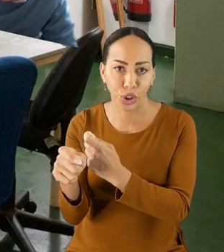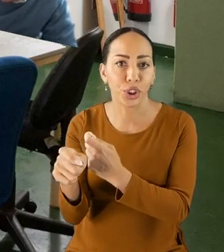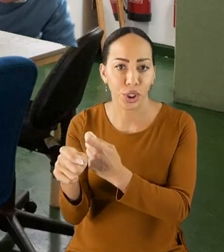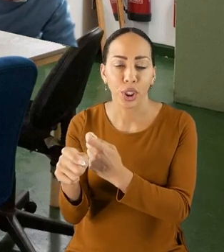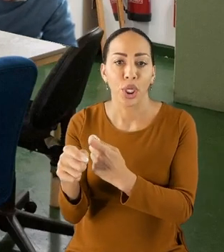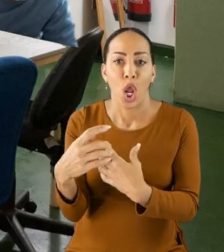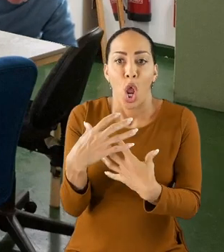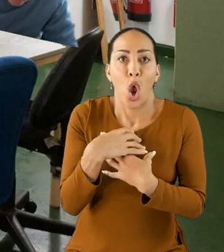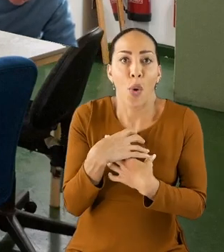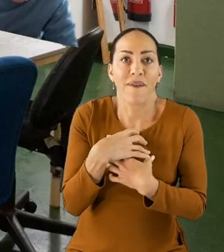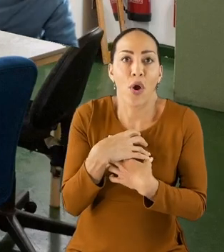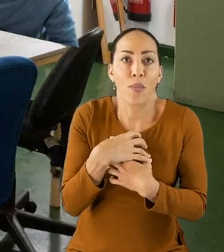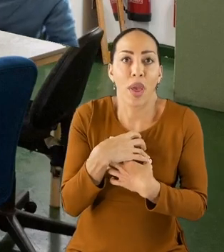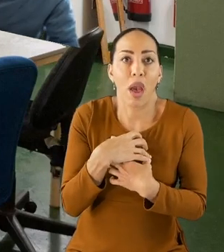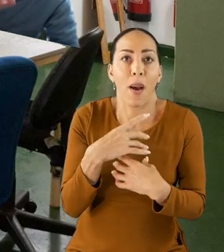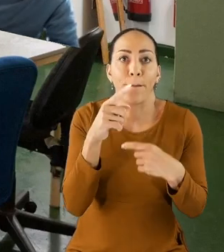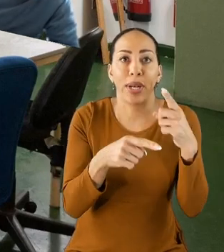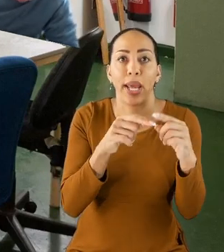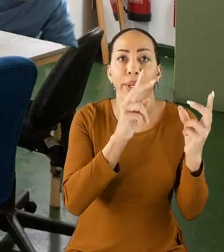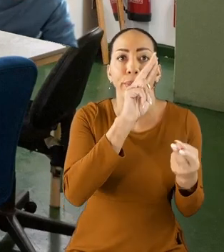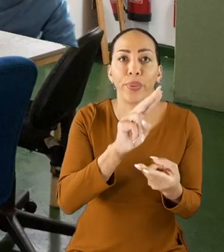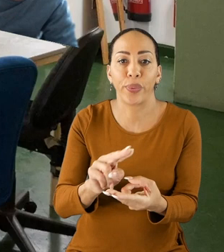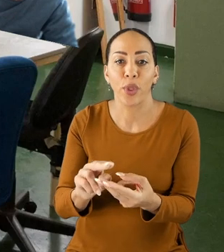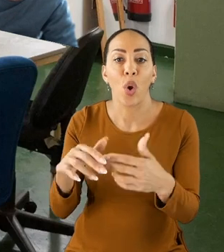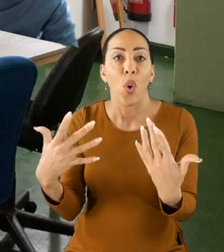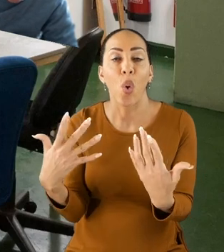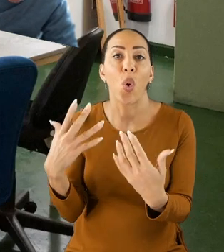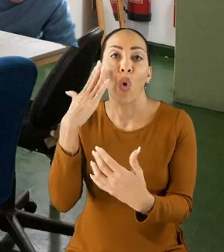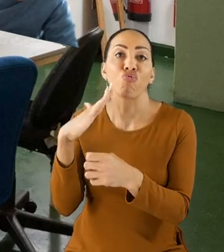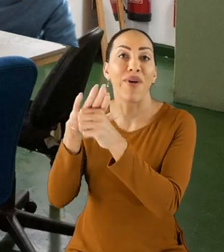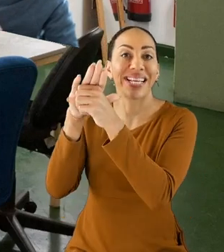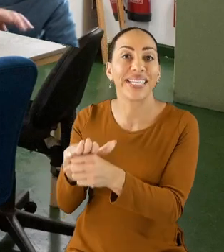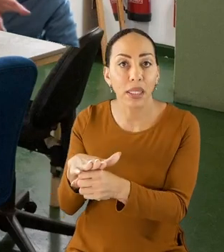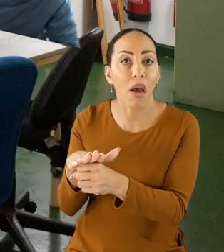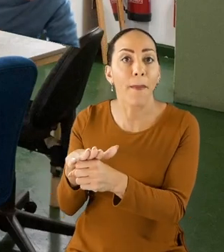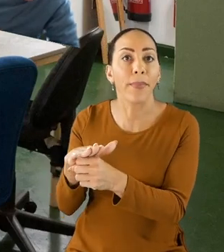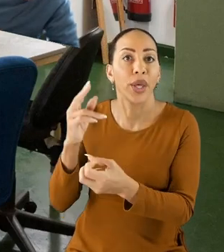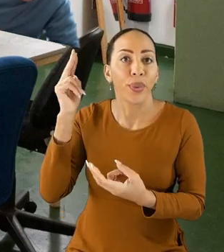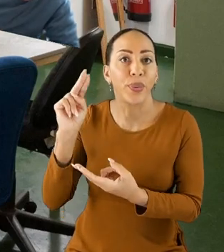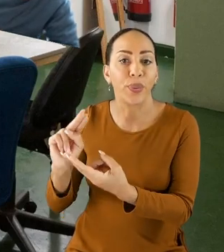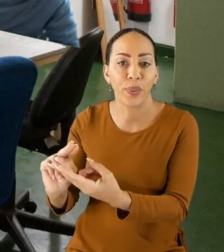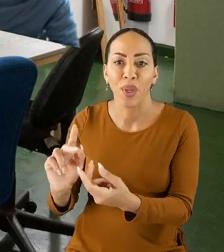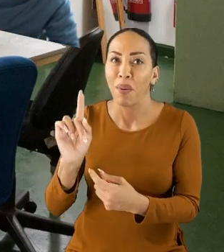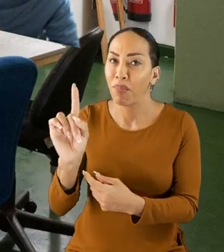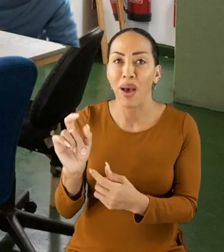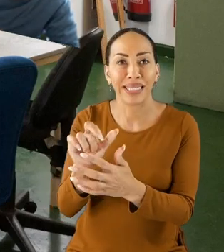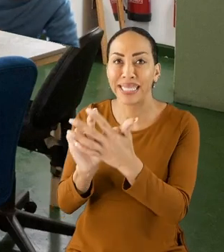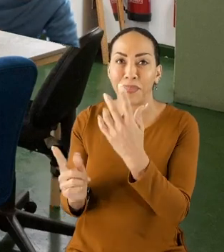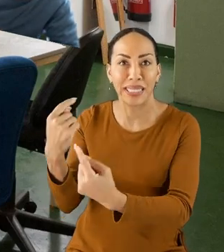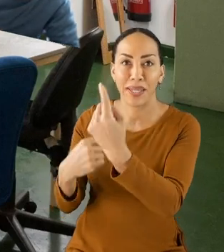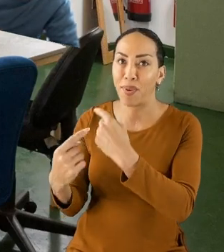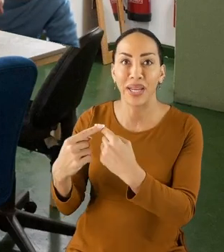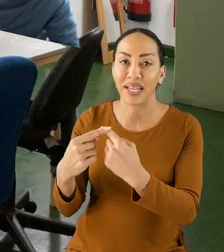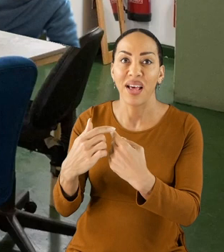of homophobic and racist bullying. Disability bullying is still number one, and it isn't really coming down. So